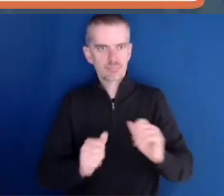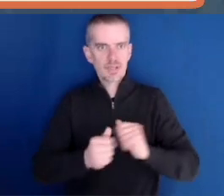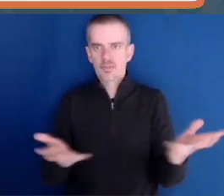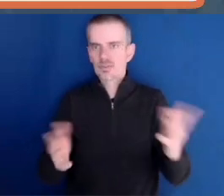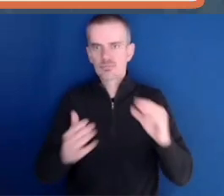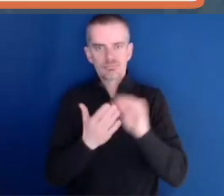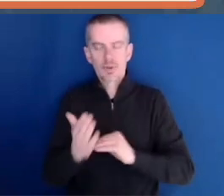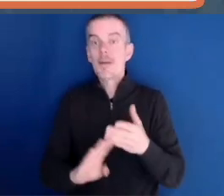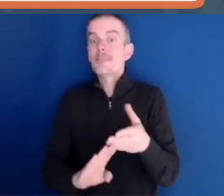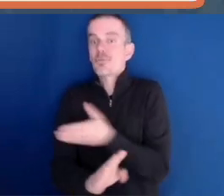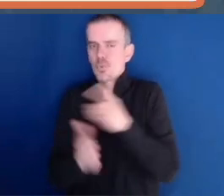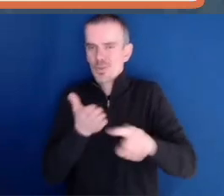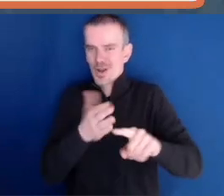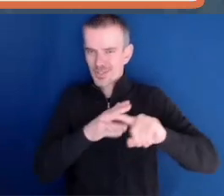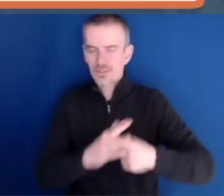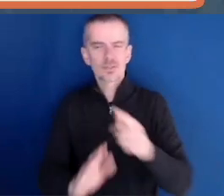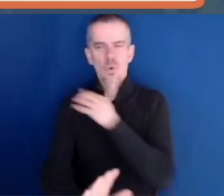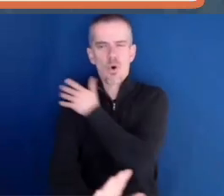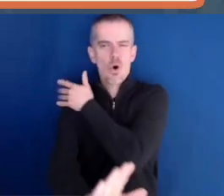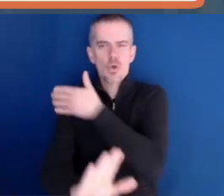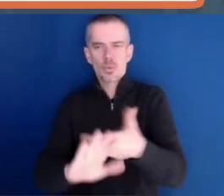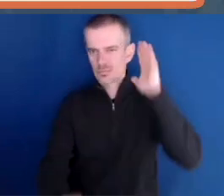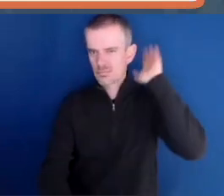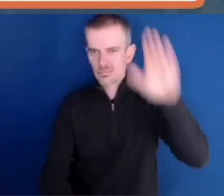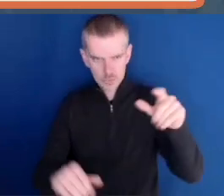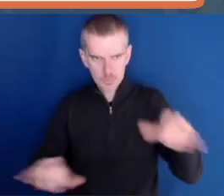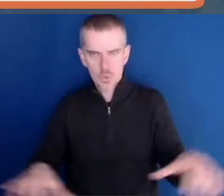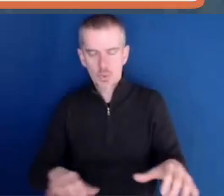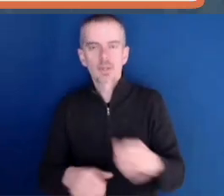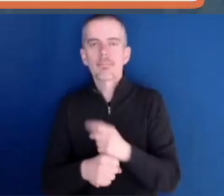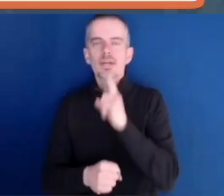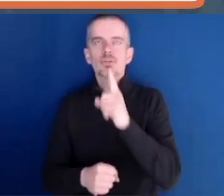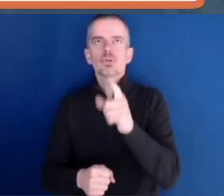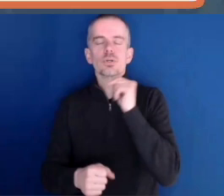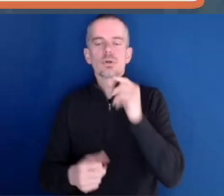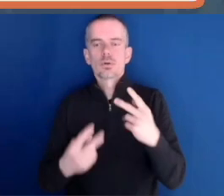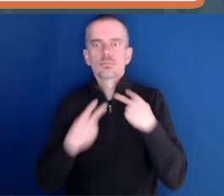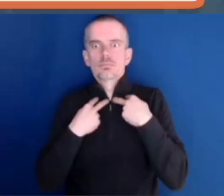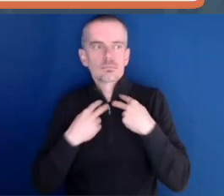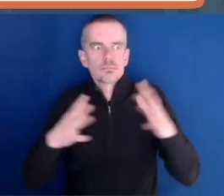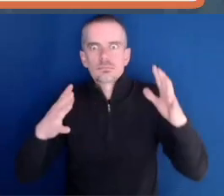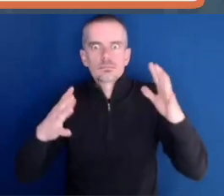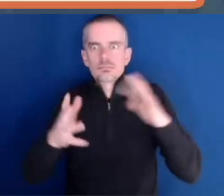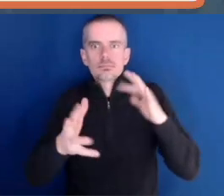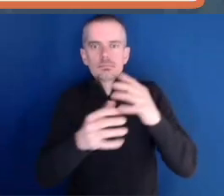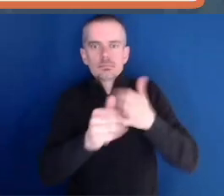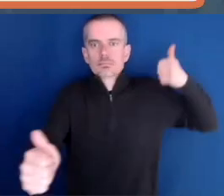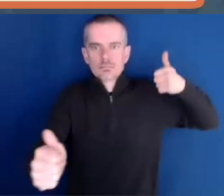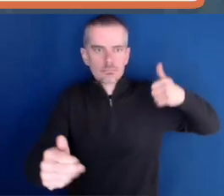the way, you should be doing these things to make sure that you're not in a very, panic-stricken state,